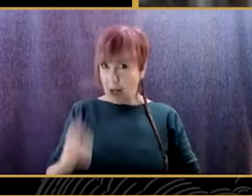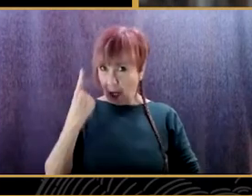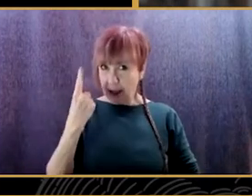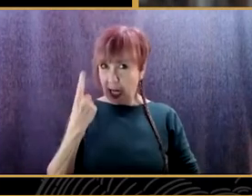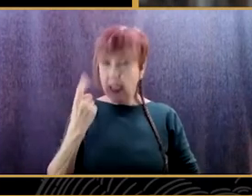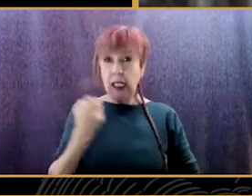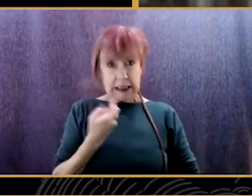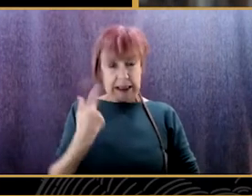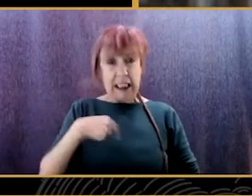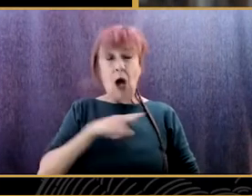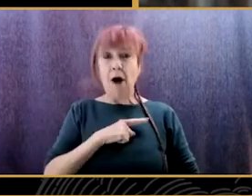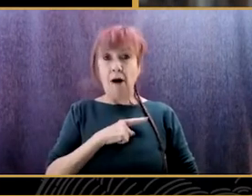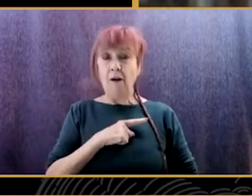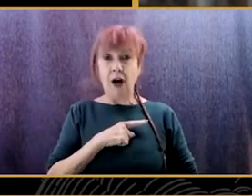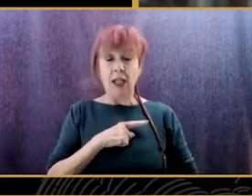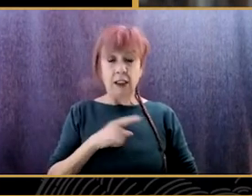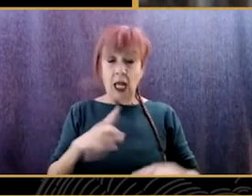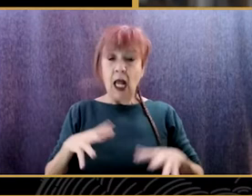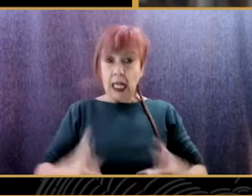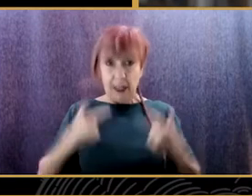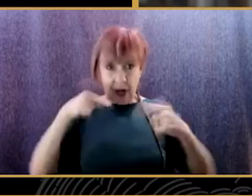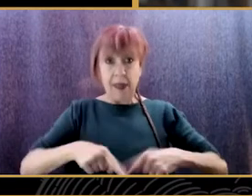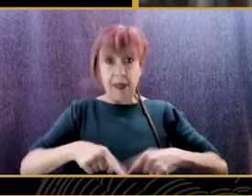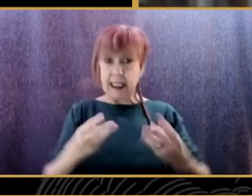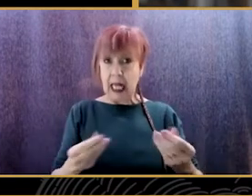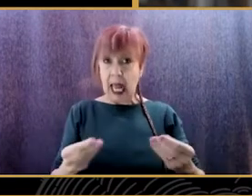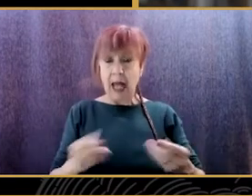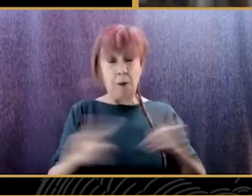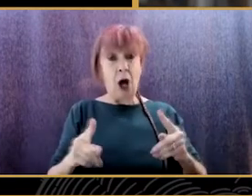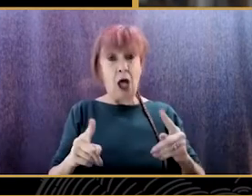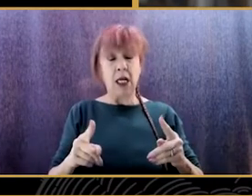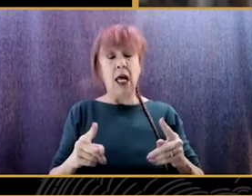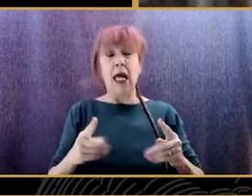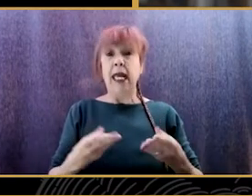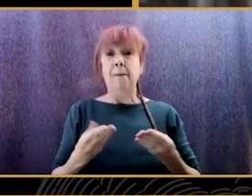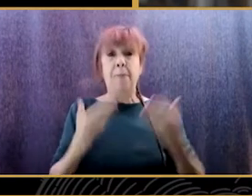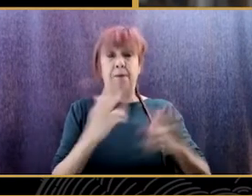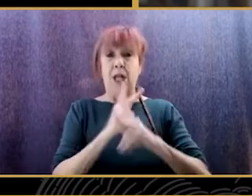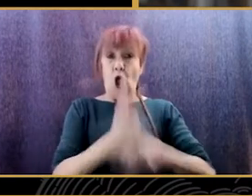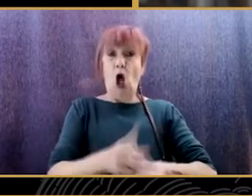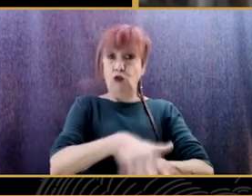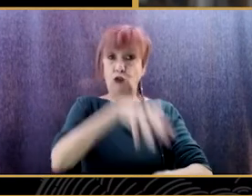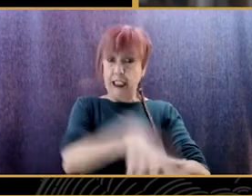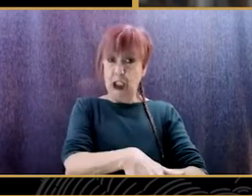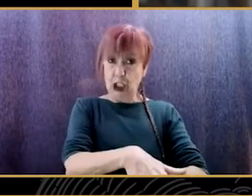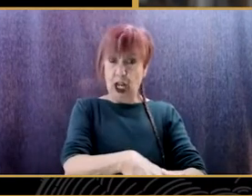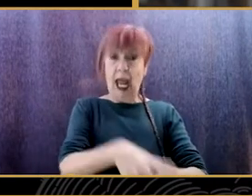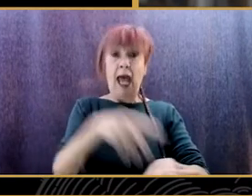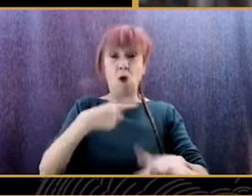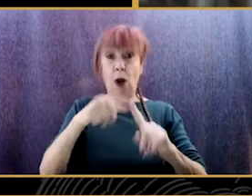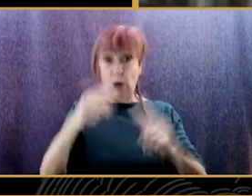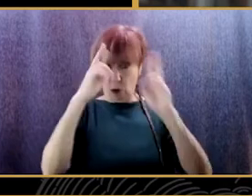some of us are settlers on colonized land, and that this land acknowledgement is one small part of